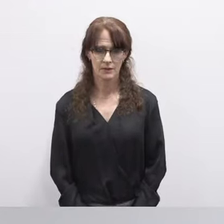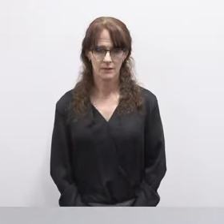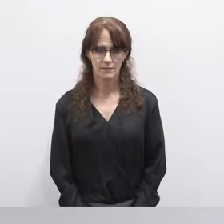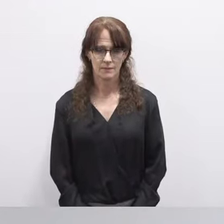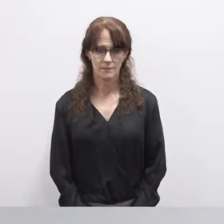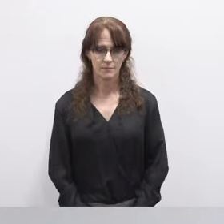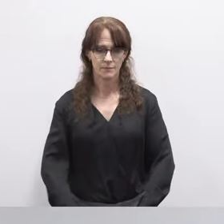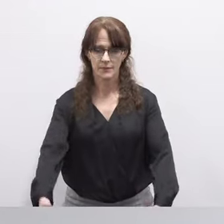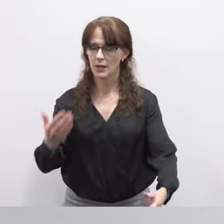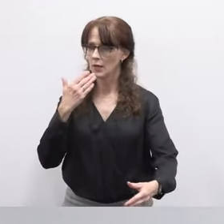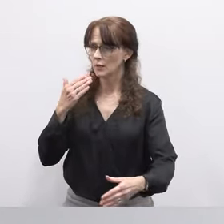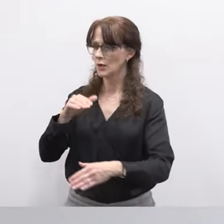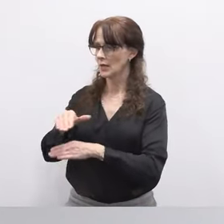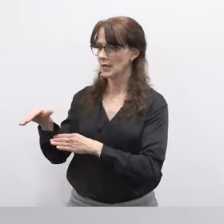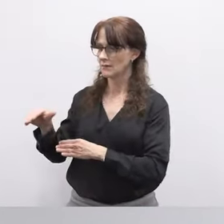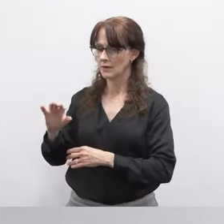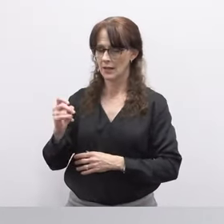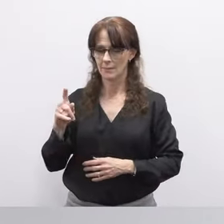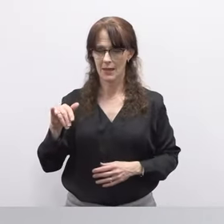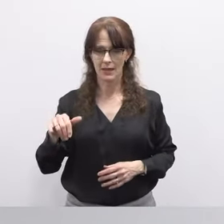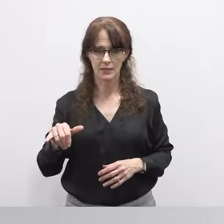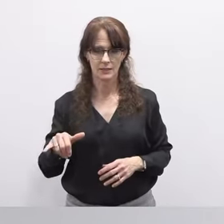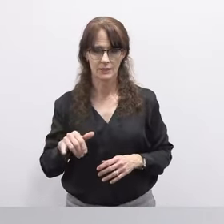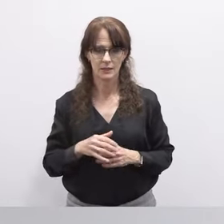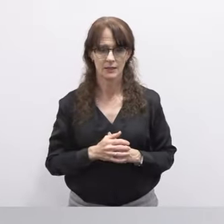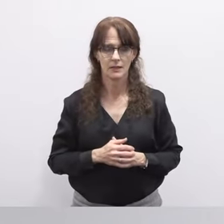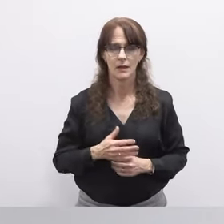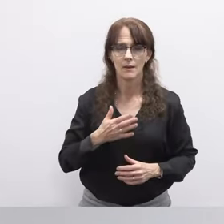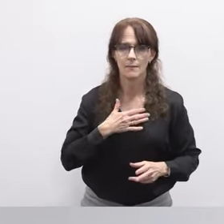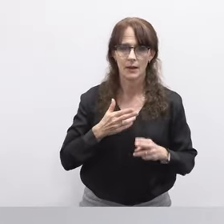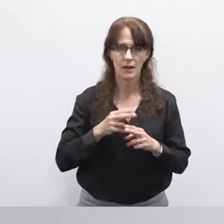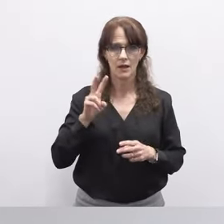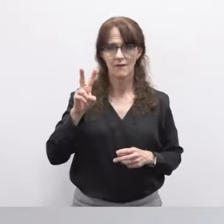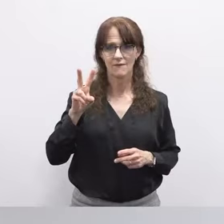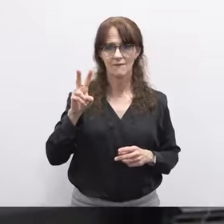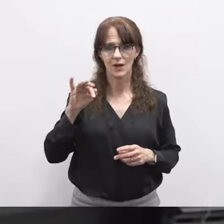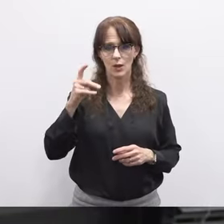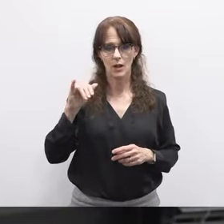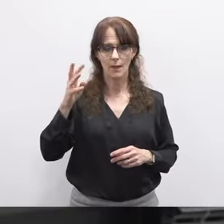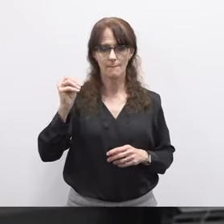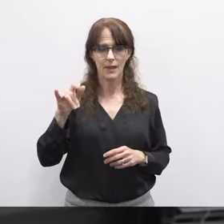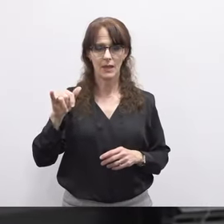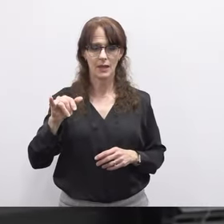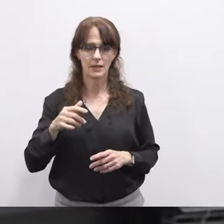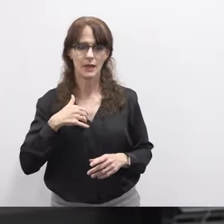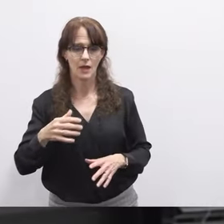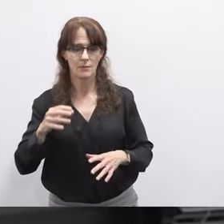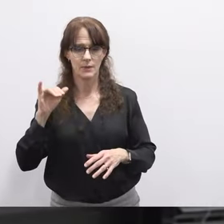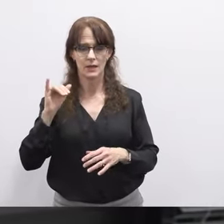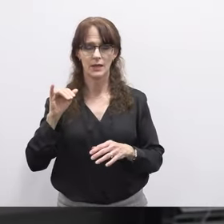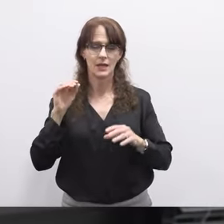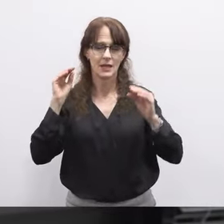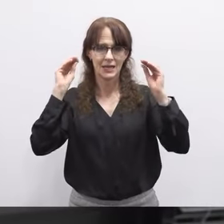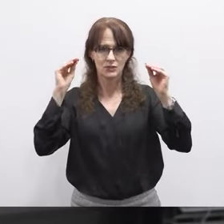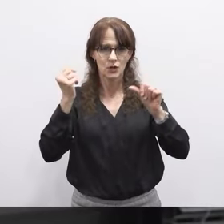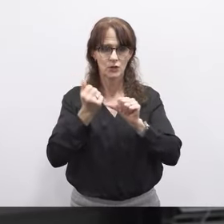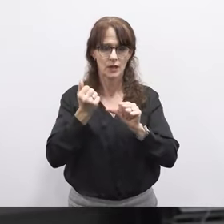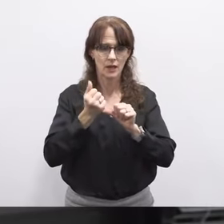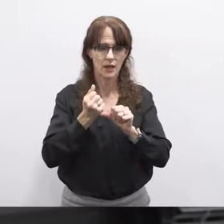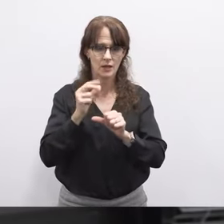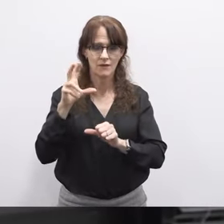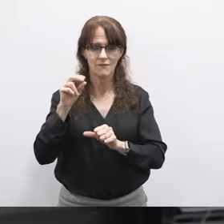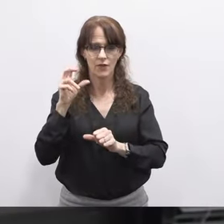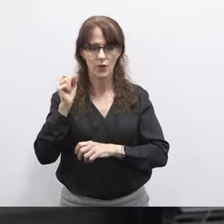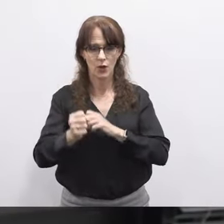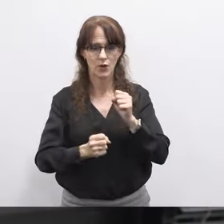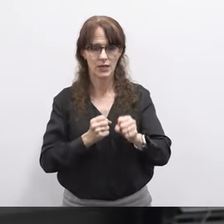Good evening, Viola May. Good evening. My name is Viola May Bledsoe. I've been an instructional aide with the district for 30